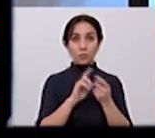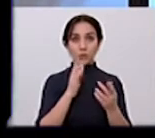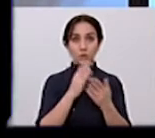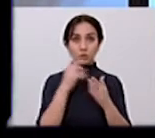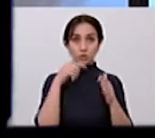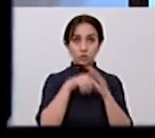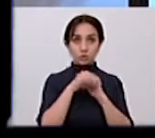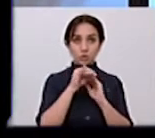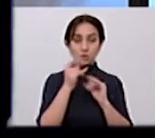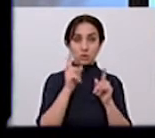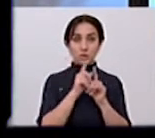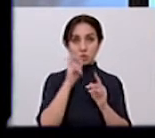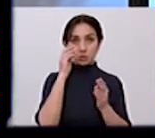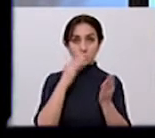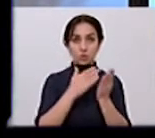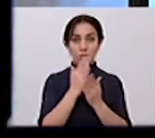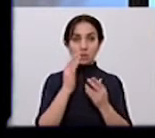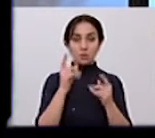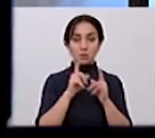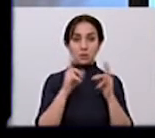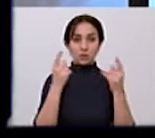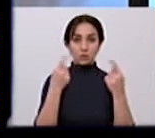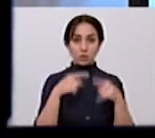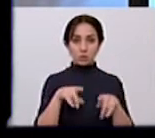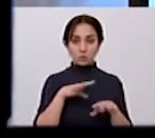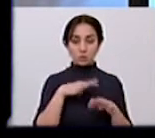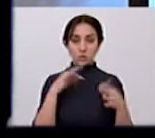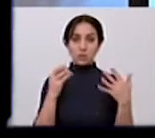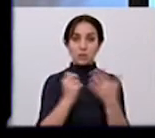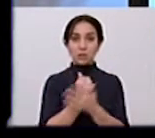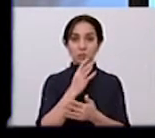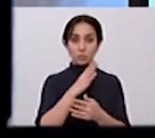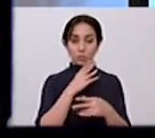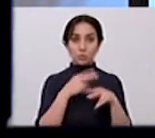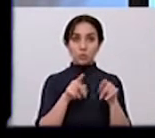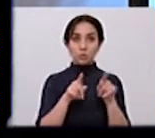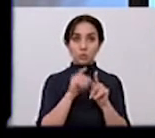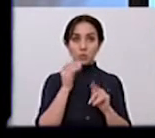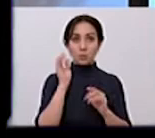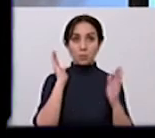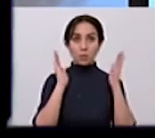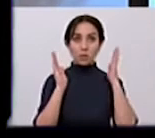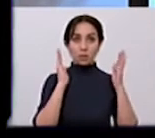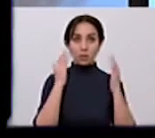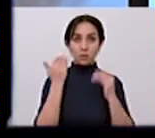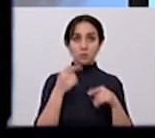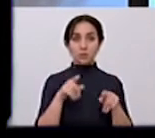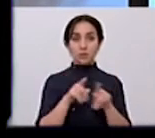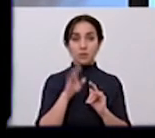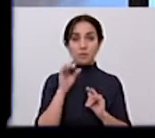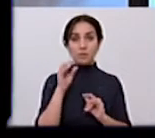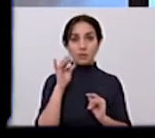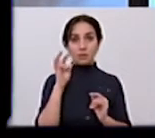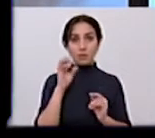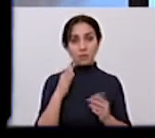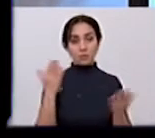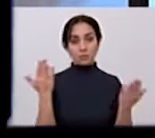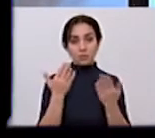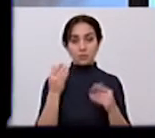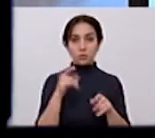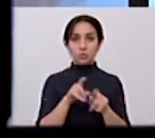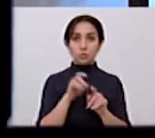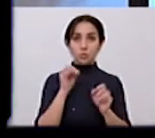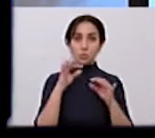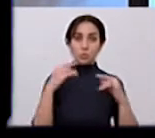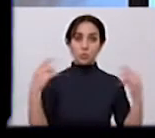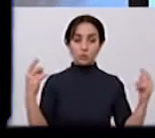ichki siyosiy inqirozni yengib o'tdi. Albatta, har qanday mamlakat, bu Malayziya bo'ladimi, bu Vietnam bo'ladimi, bu o'sha